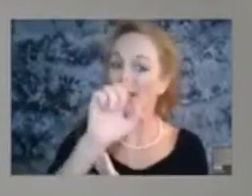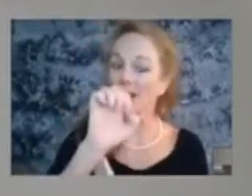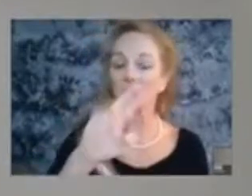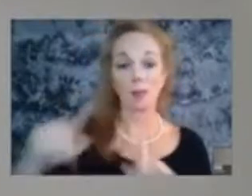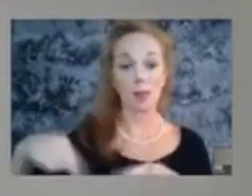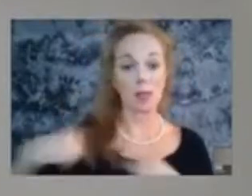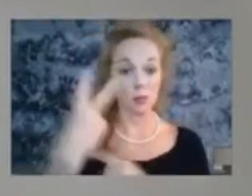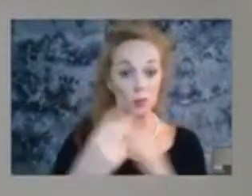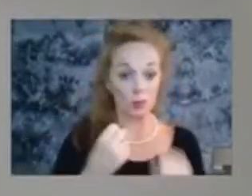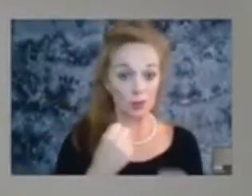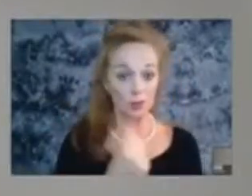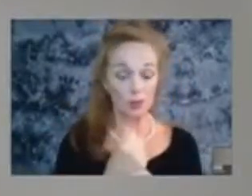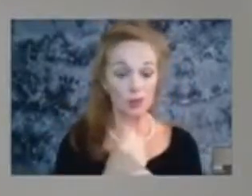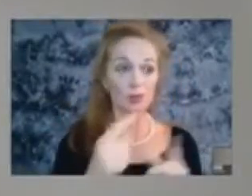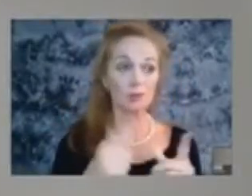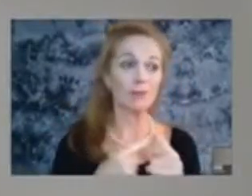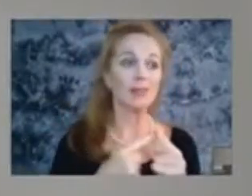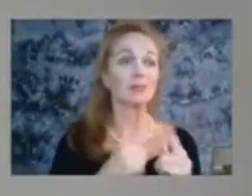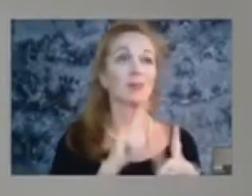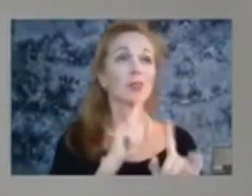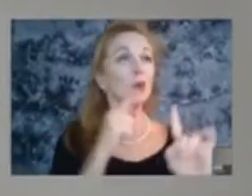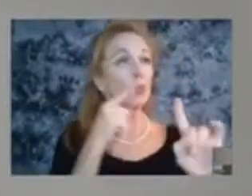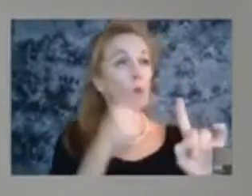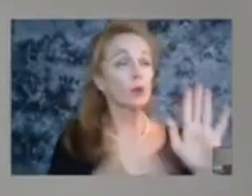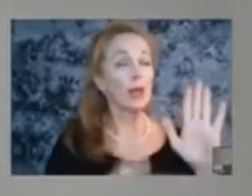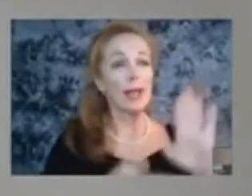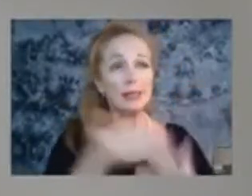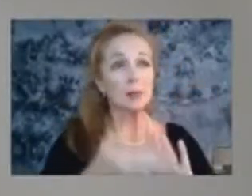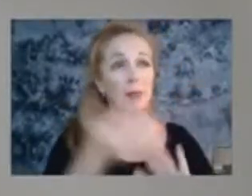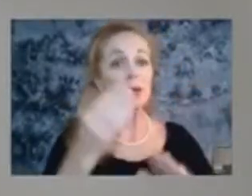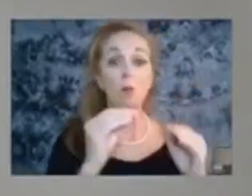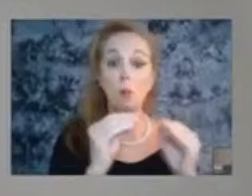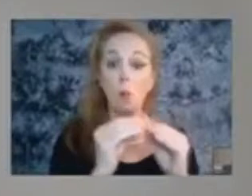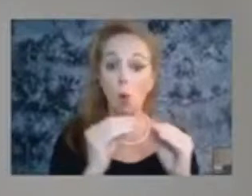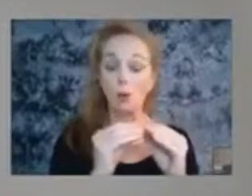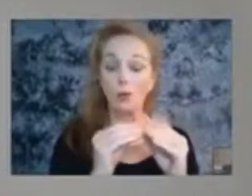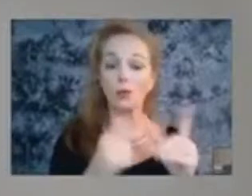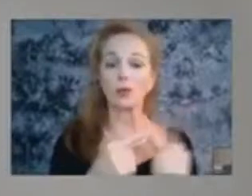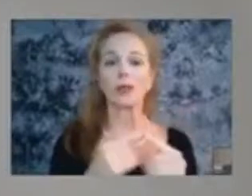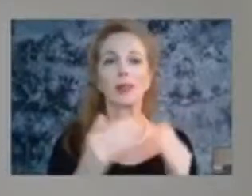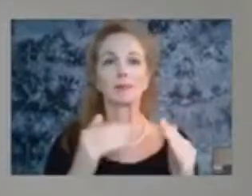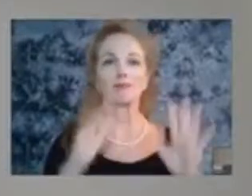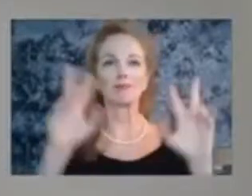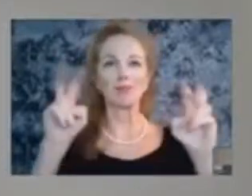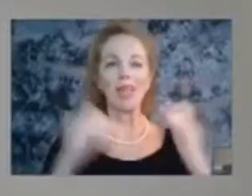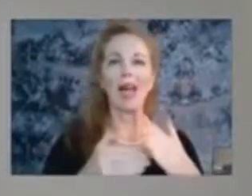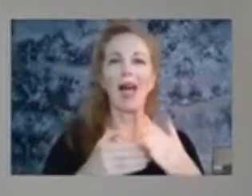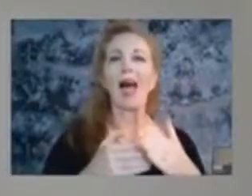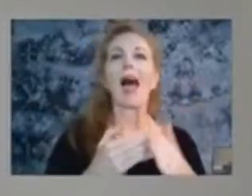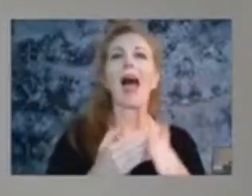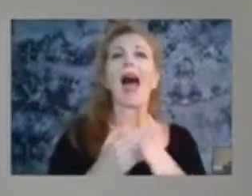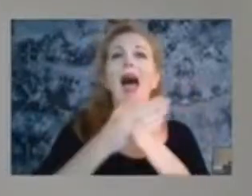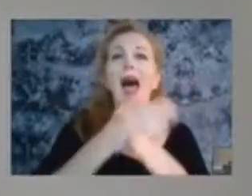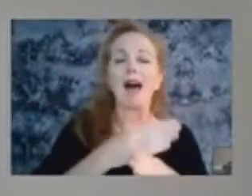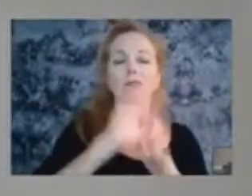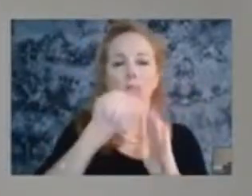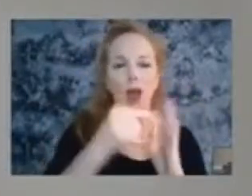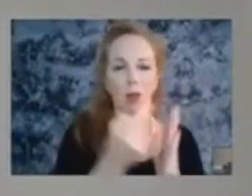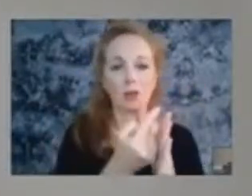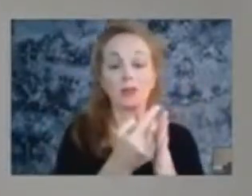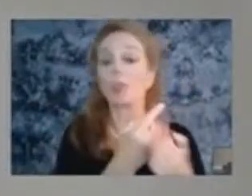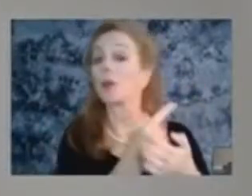order to expedite more of those, we do those after hours and on the weekends. It prolongs the completion